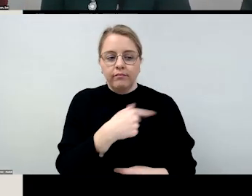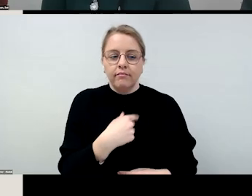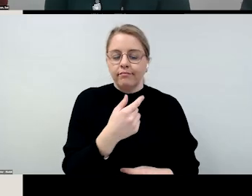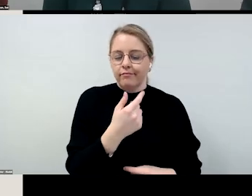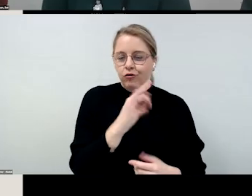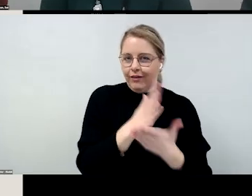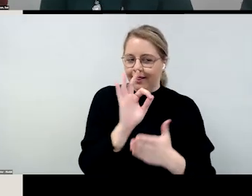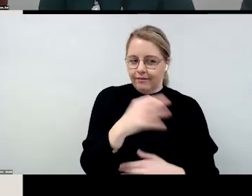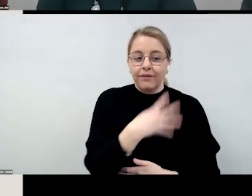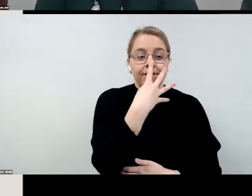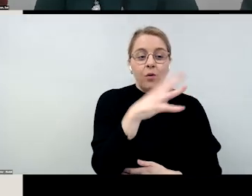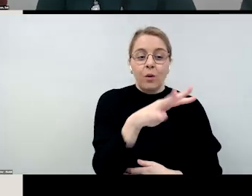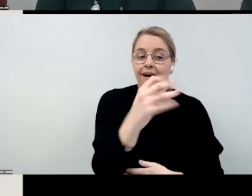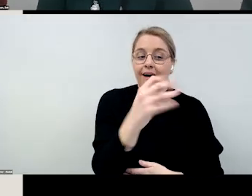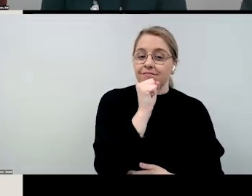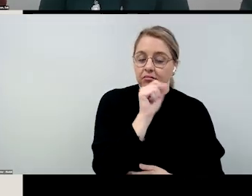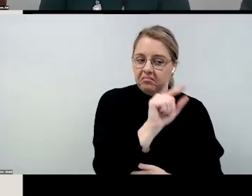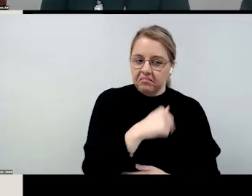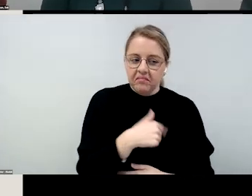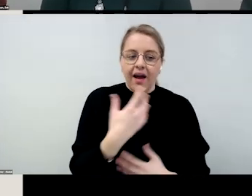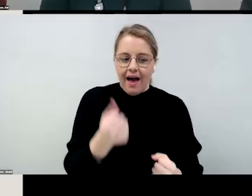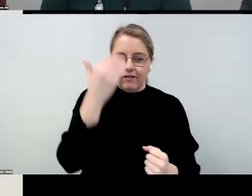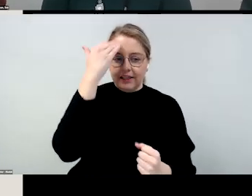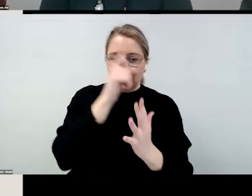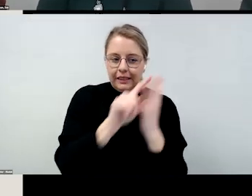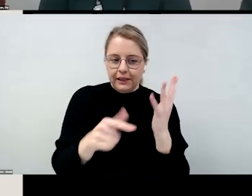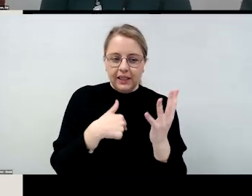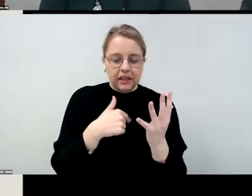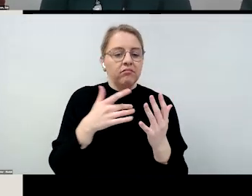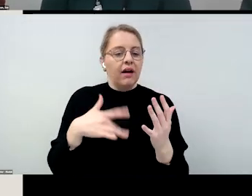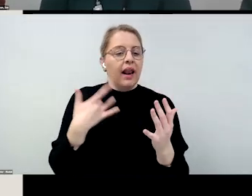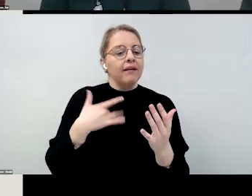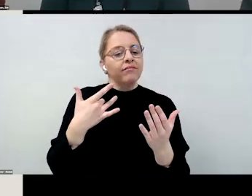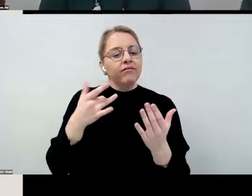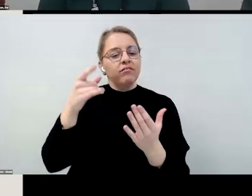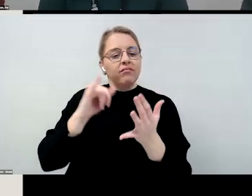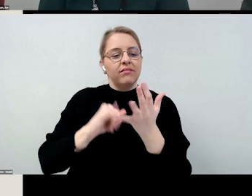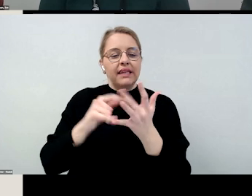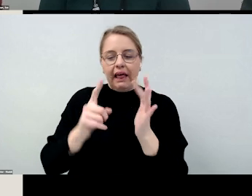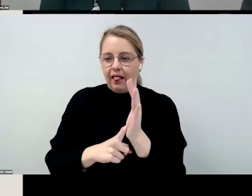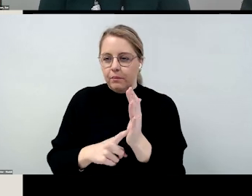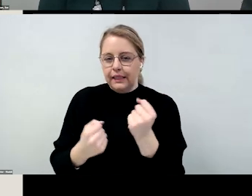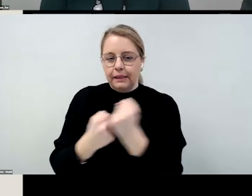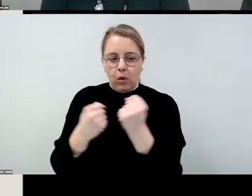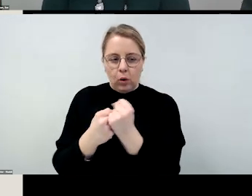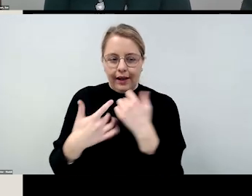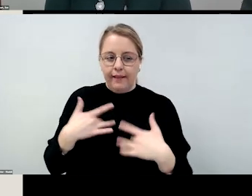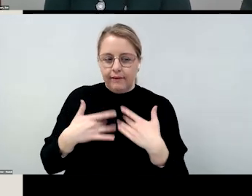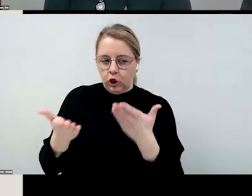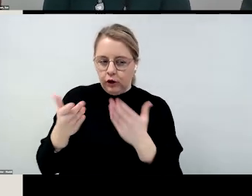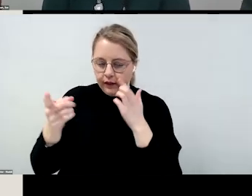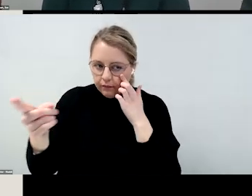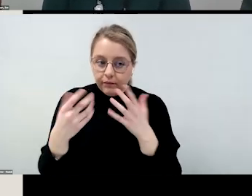45-year-old man with intellectual disability who accesses supported independent living services in regional New South Wales. He's on